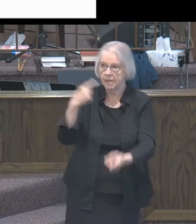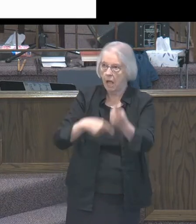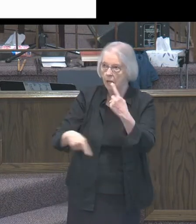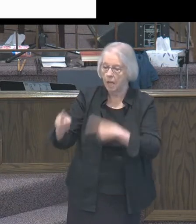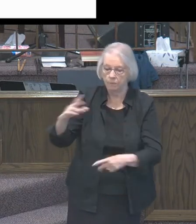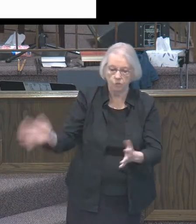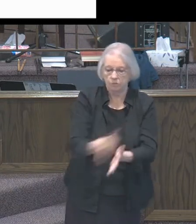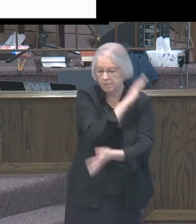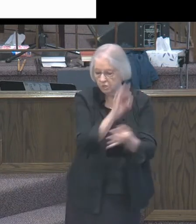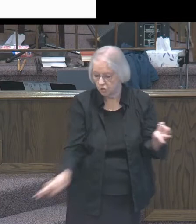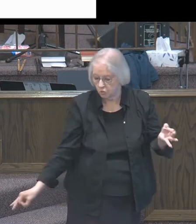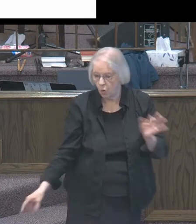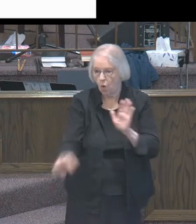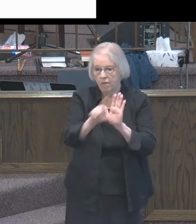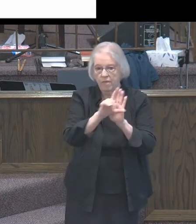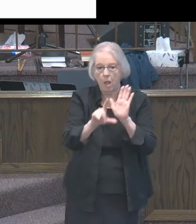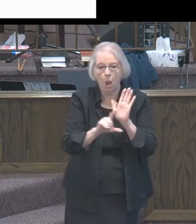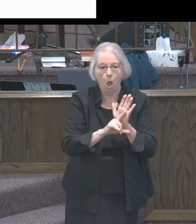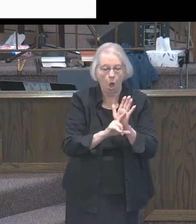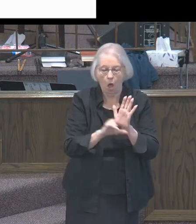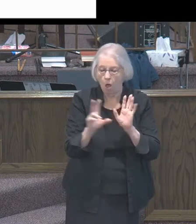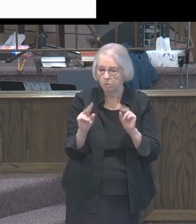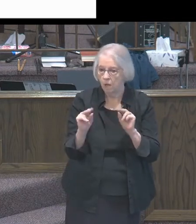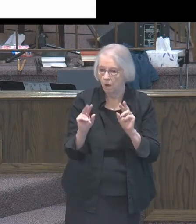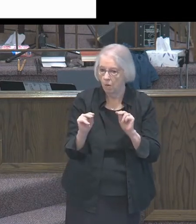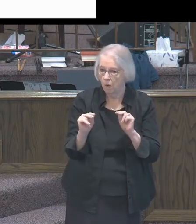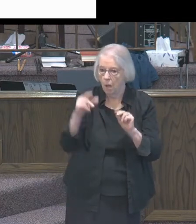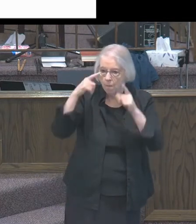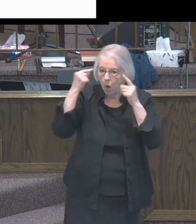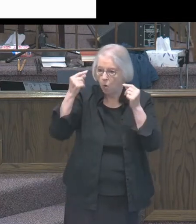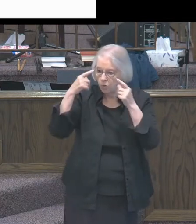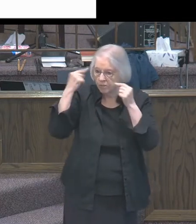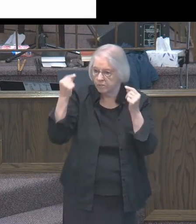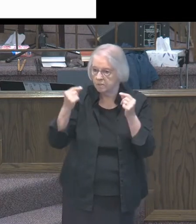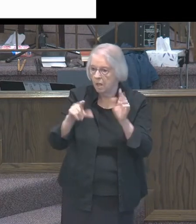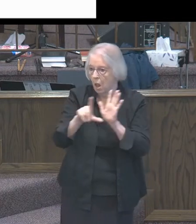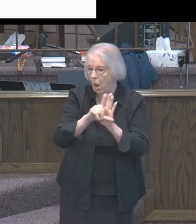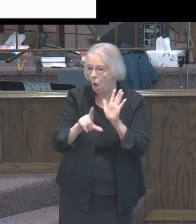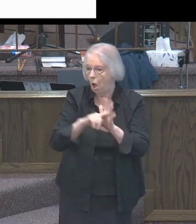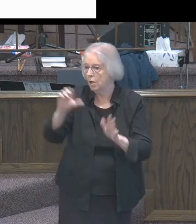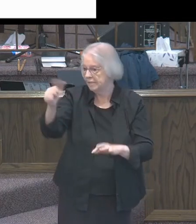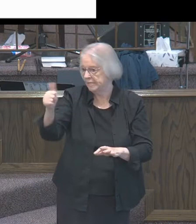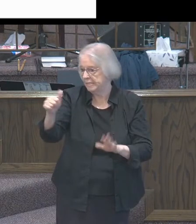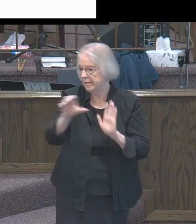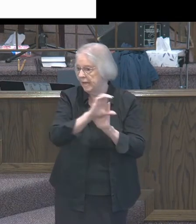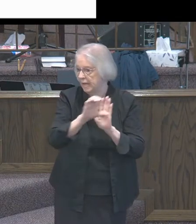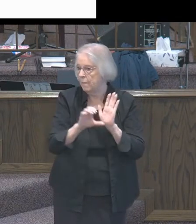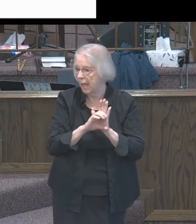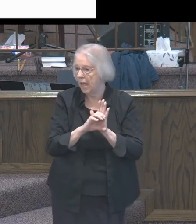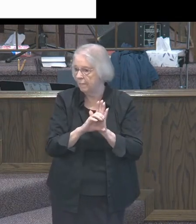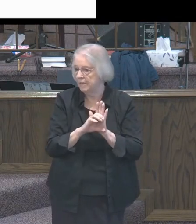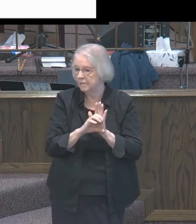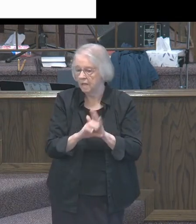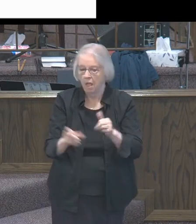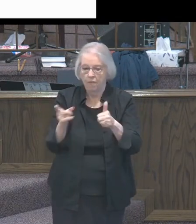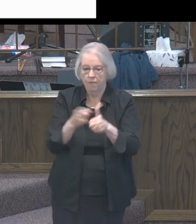prophets. What is the law and the prophets? One of four things, the Ten Commandments, the Pentateuch, the first